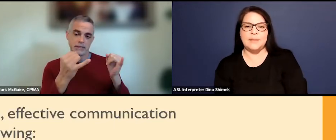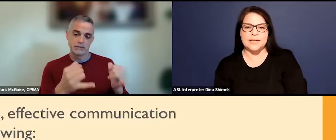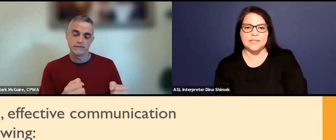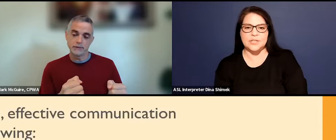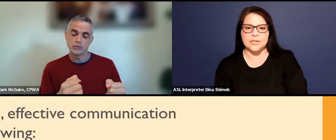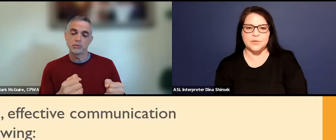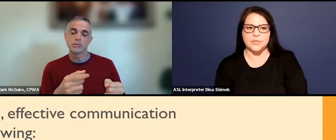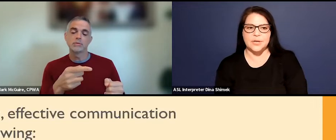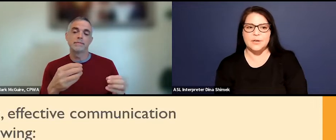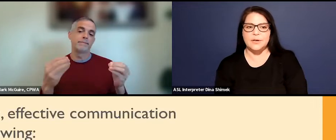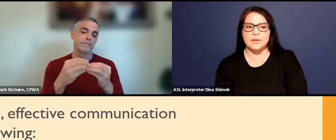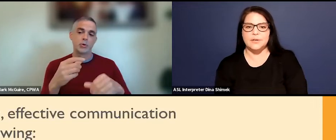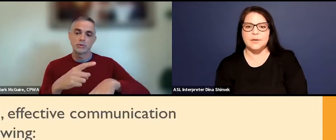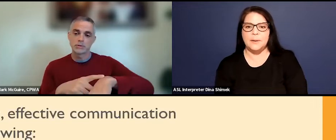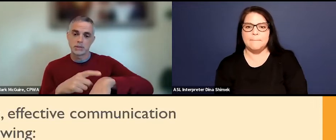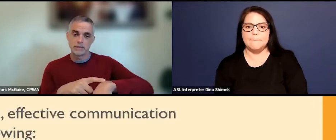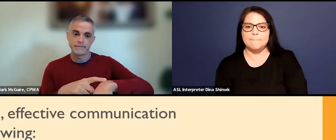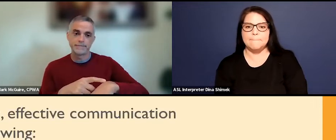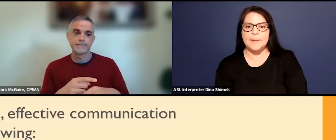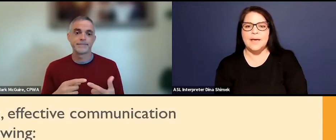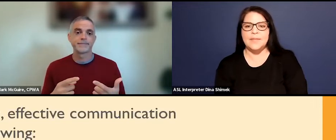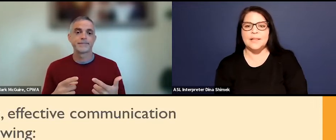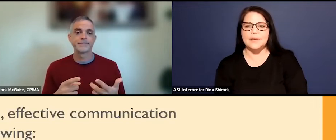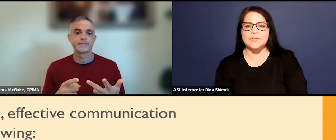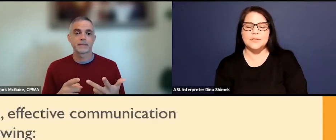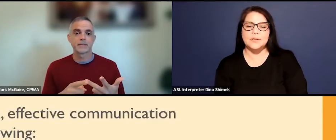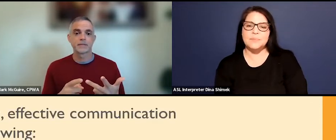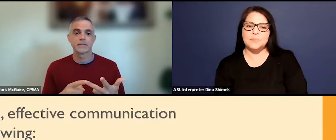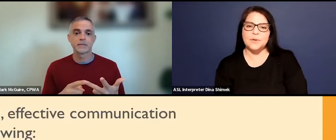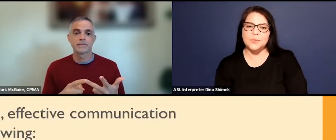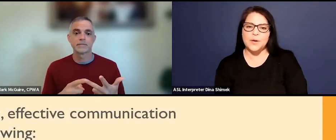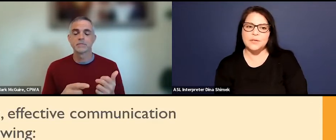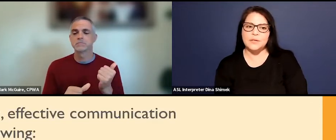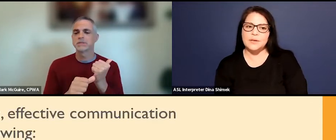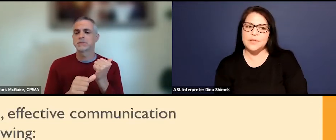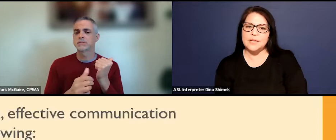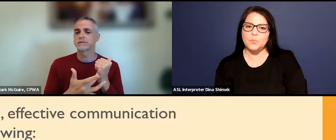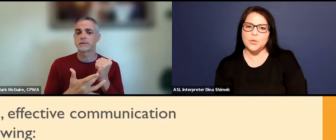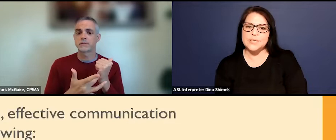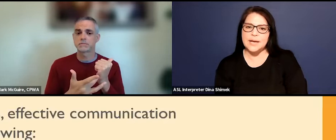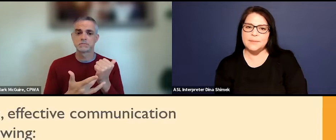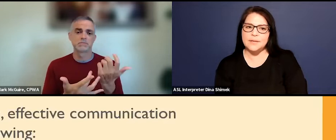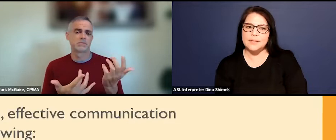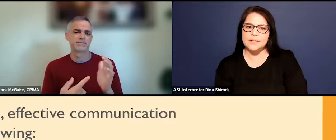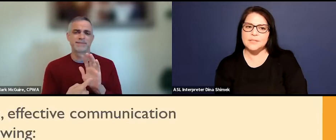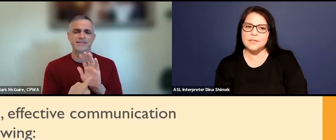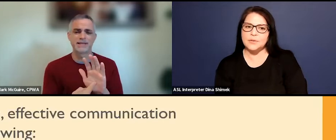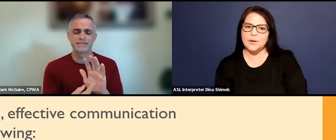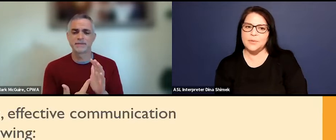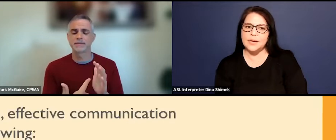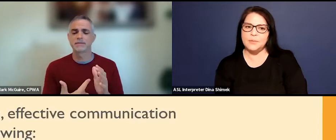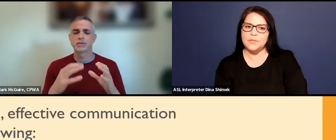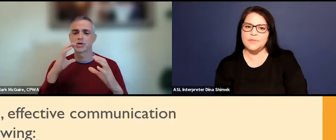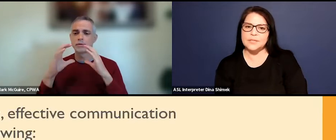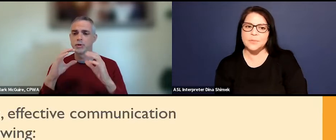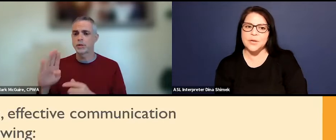relay that message as it goes on. And that allows people as well, if they need more time, that's a great